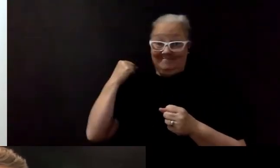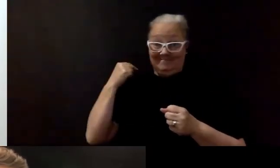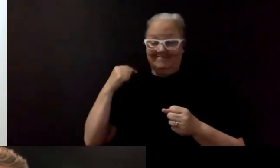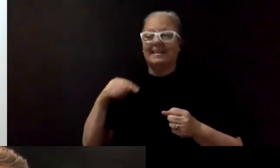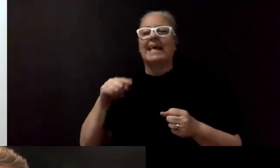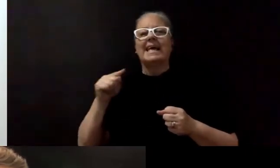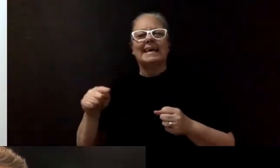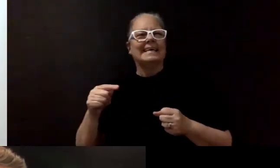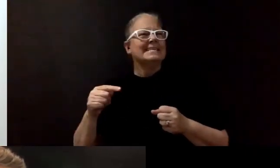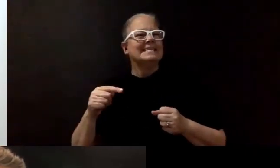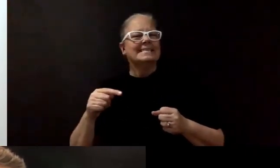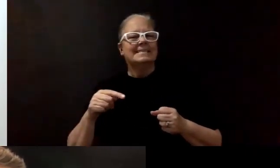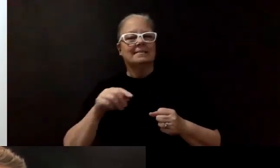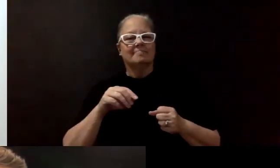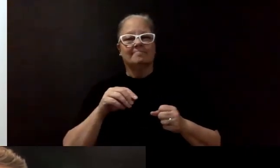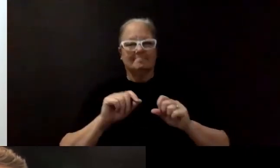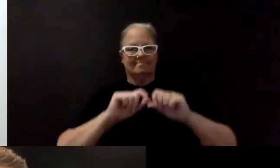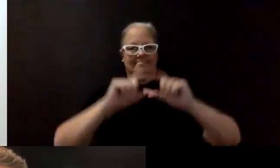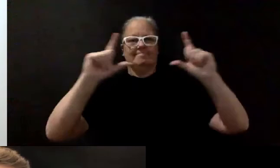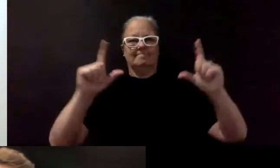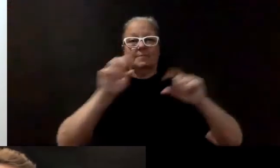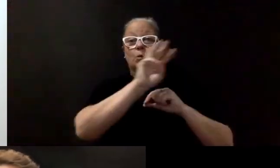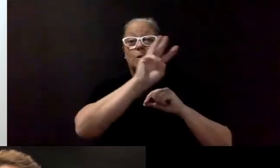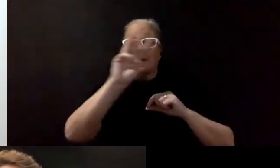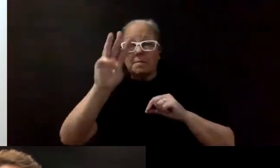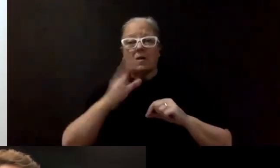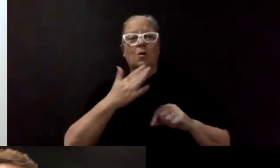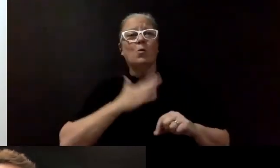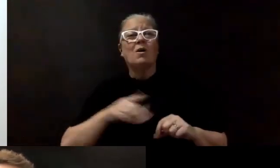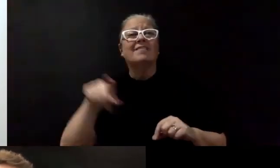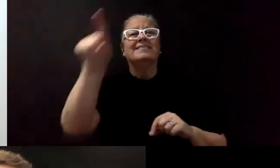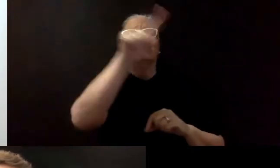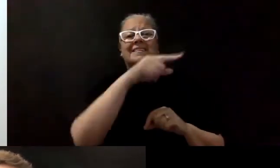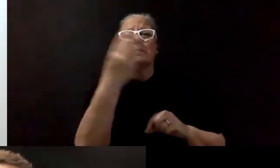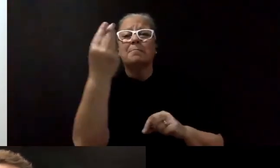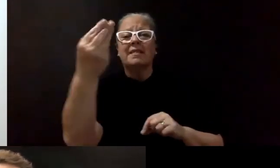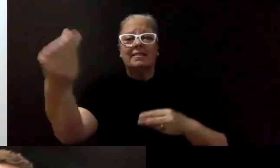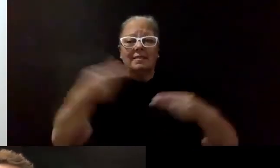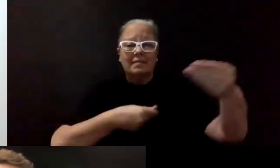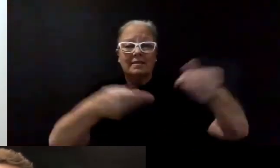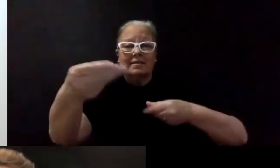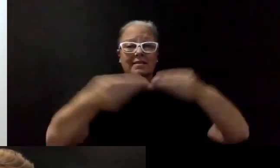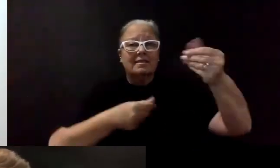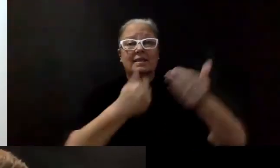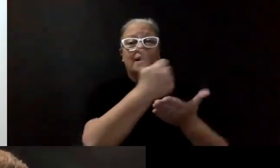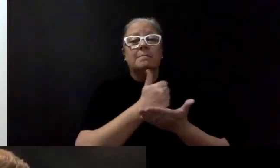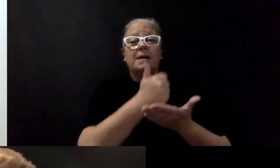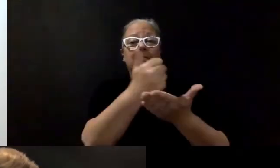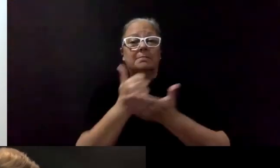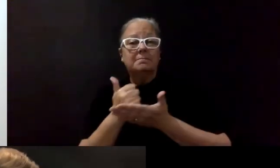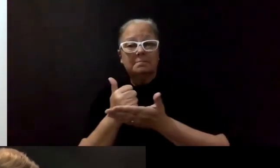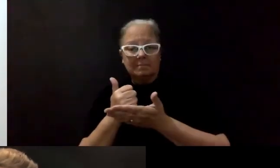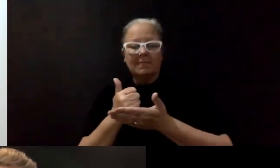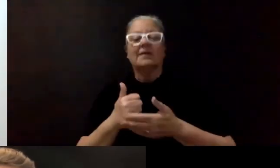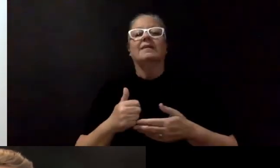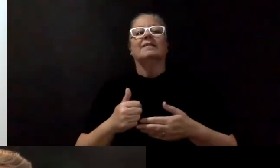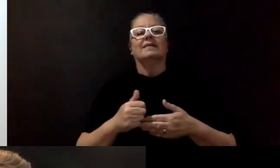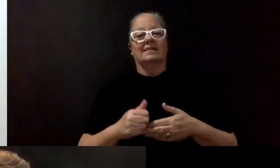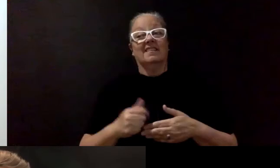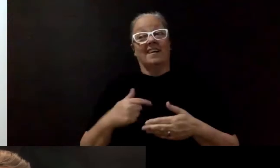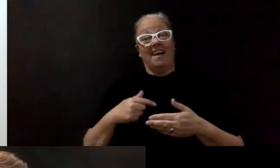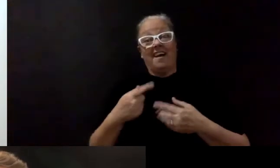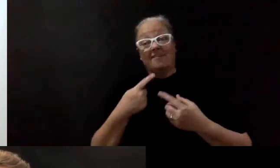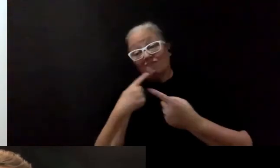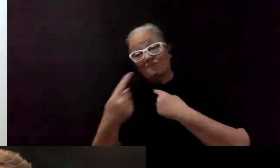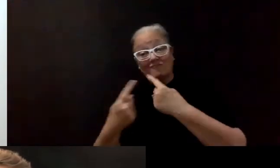campaign, and being able to, we just did one as well, which was successful, which I'm super happy about.